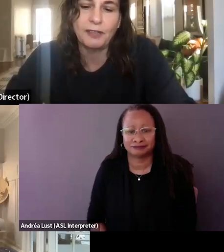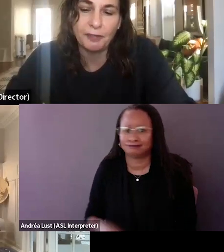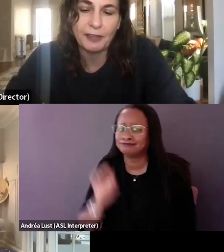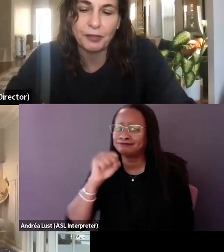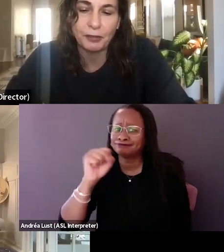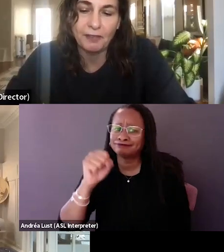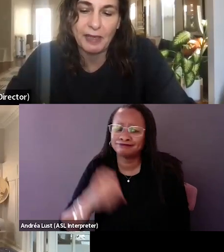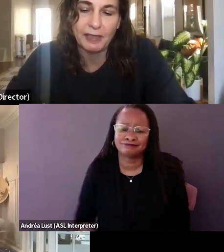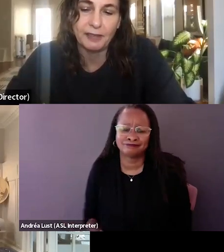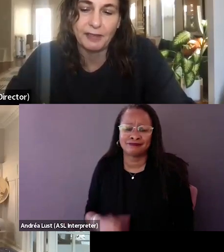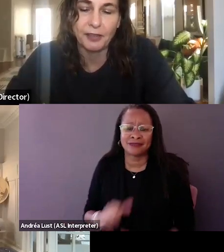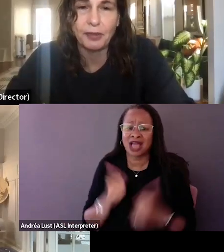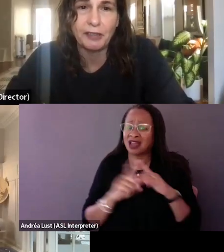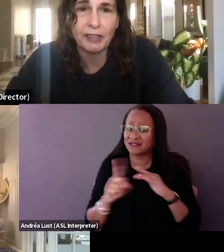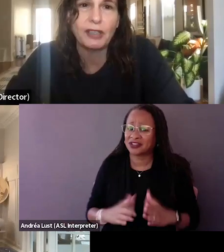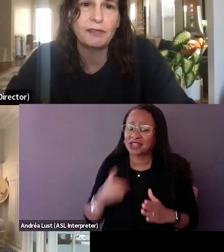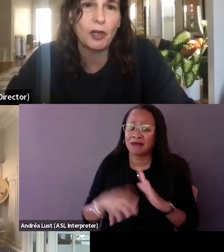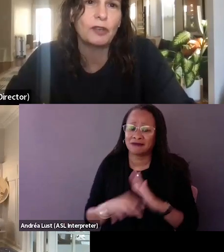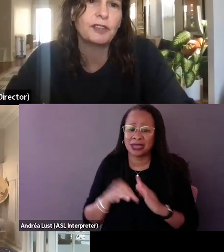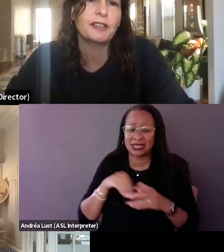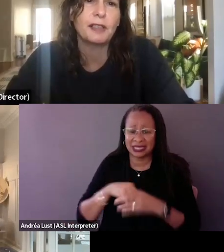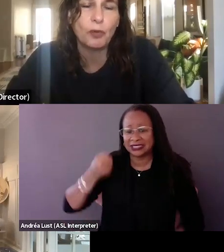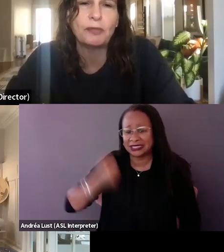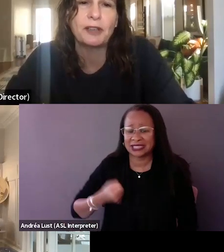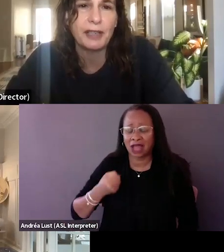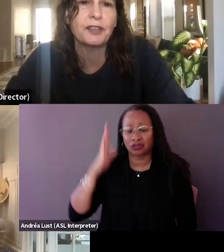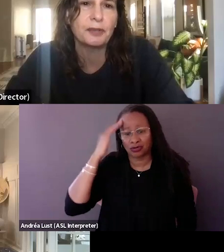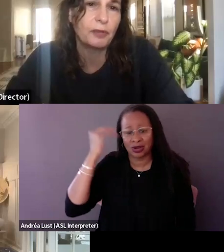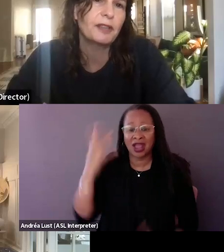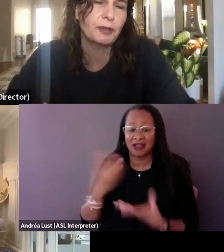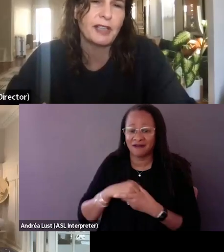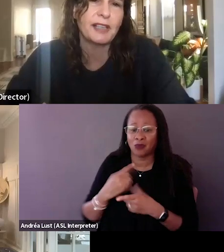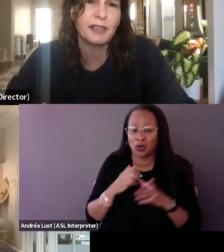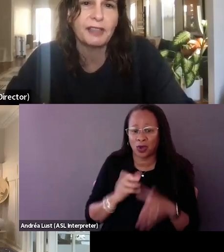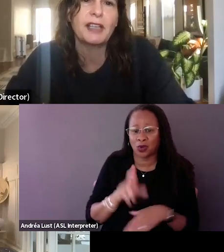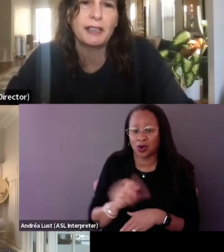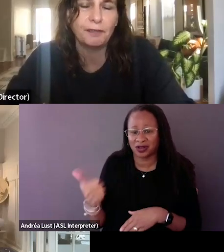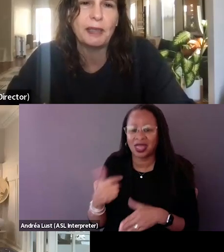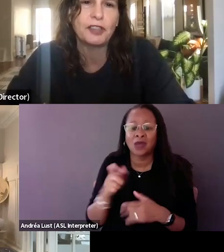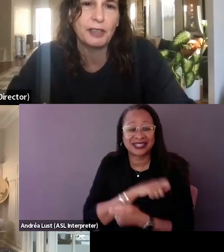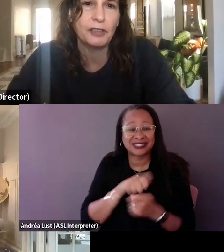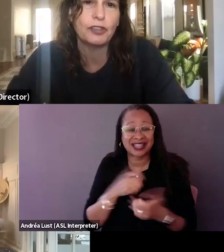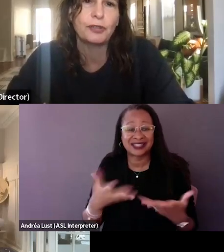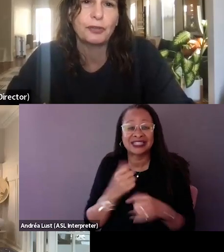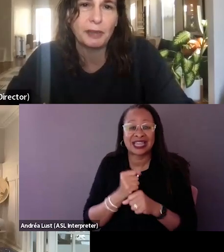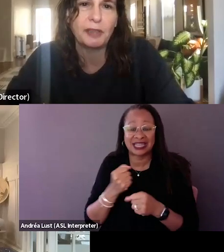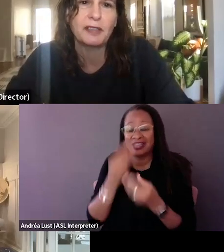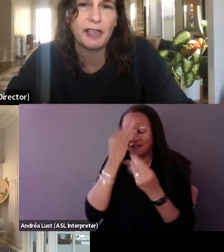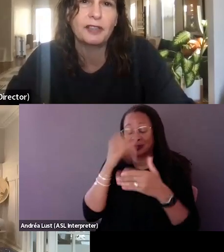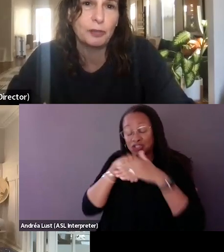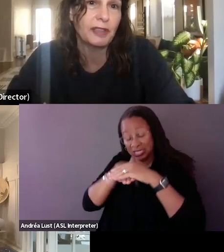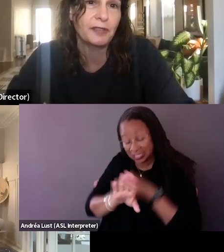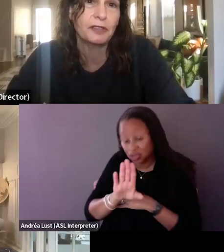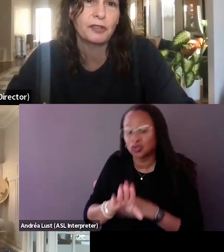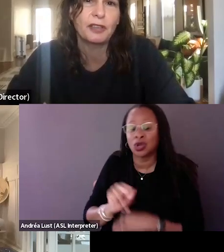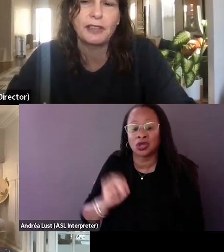a lot of defectors who I've met in South Korea are actually involved in one way or another with precisely this, getting information into North Korea, because